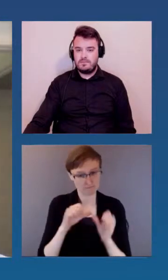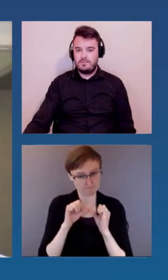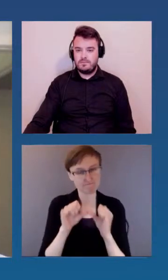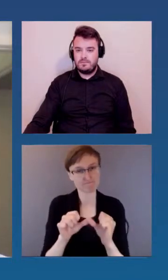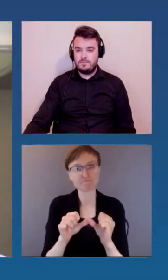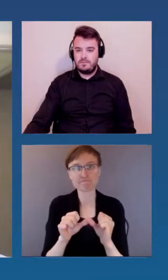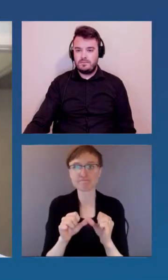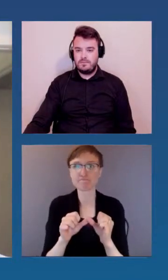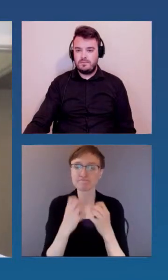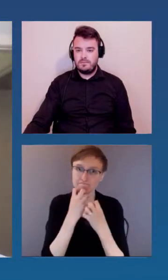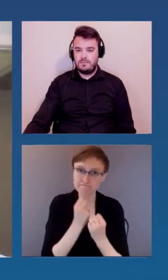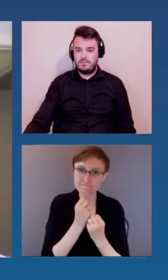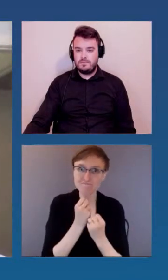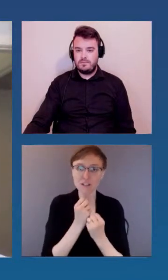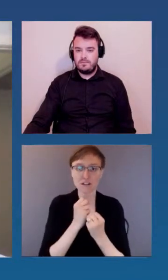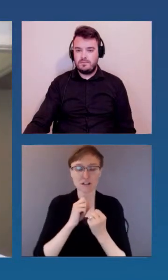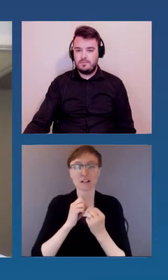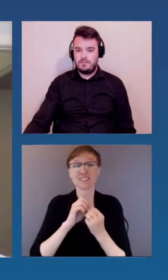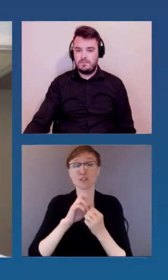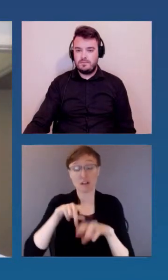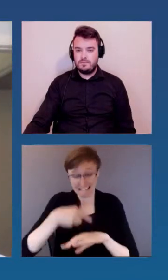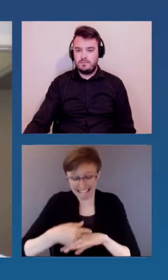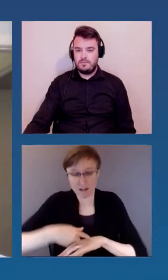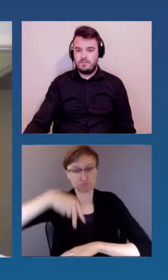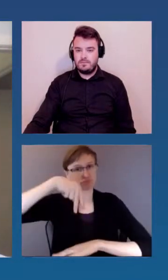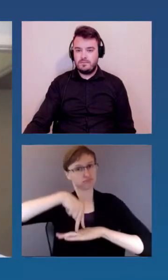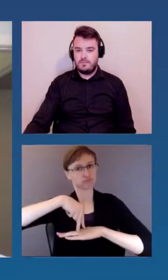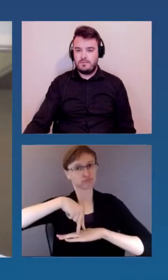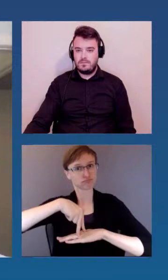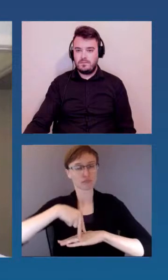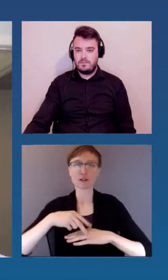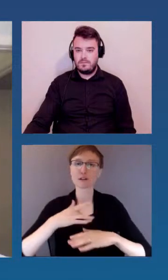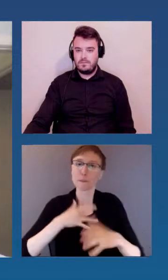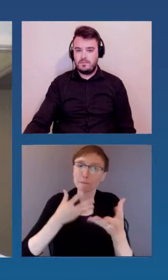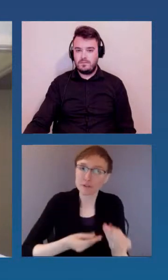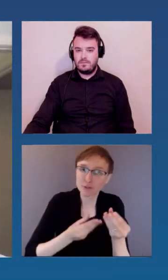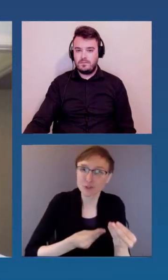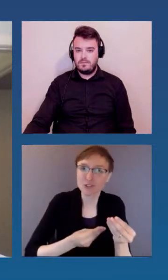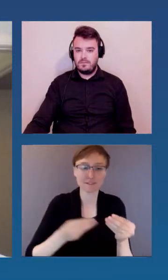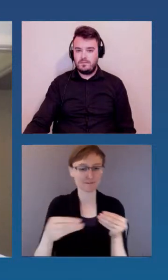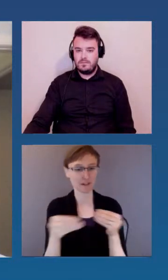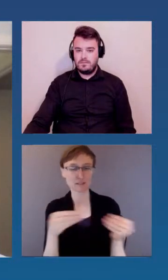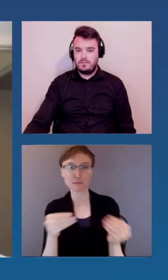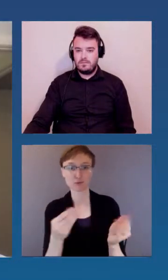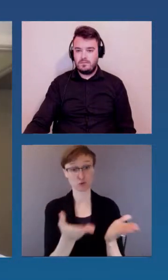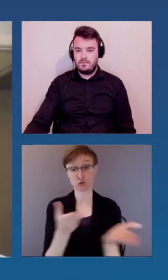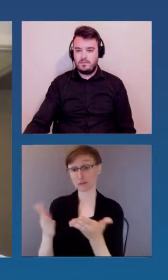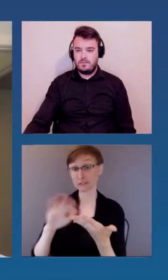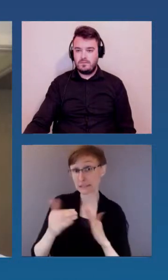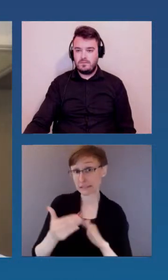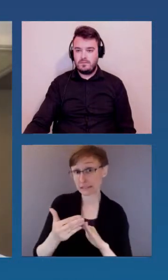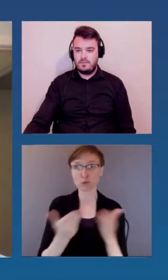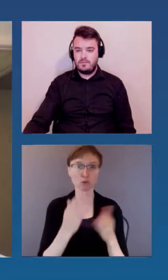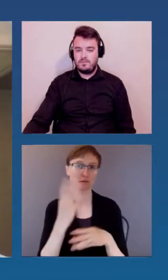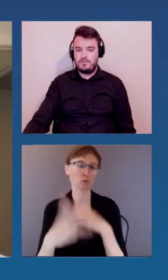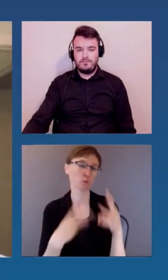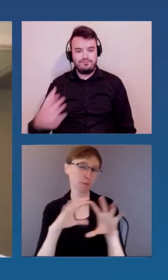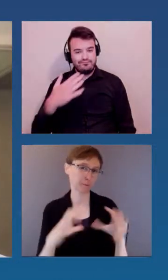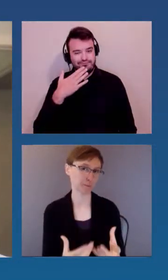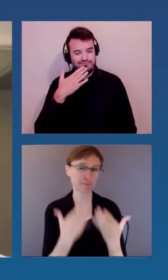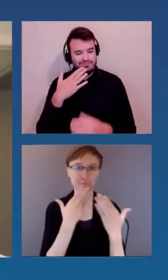concerns, reusable face masks, and balancing work and family demands. Some of our new programs are also very much